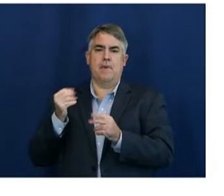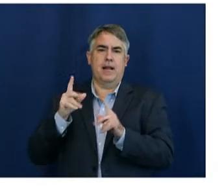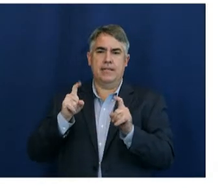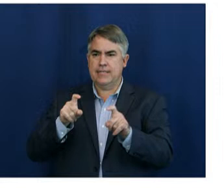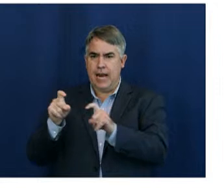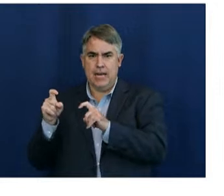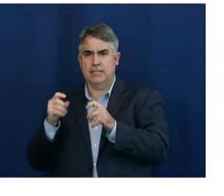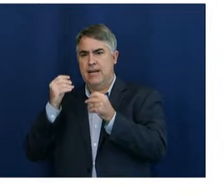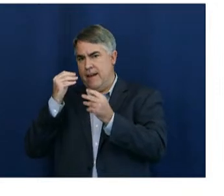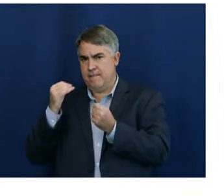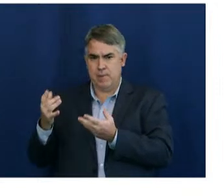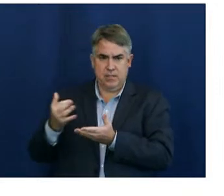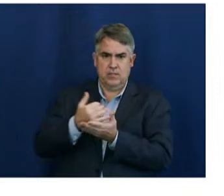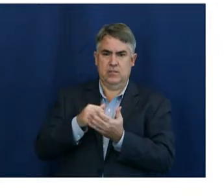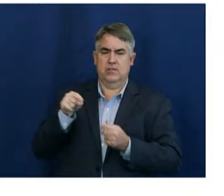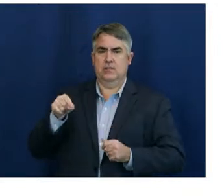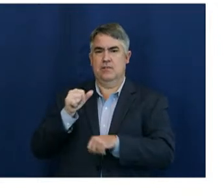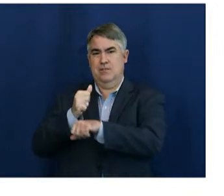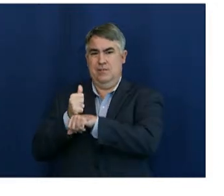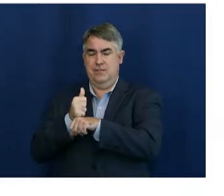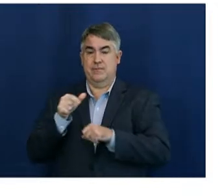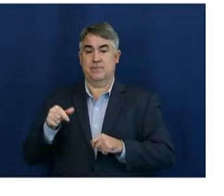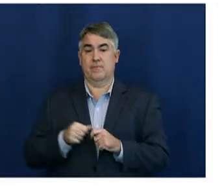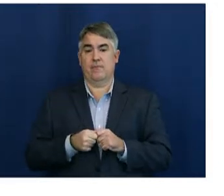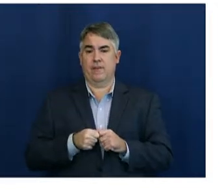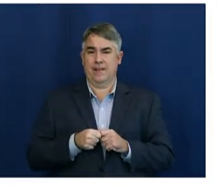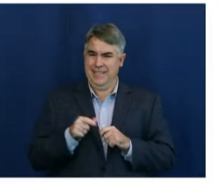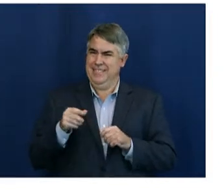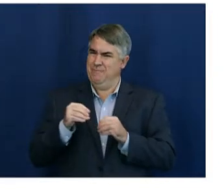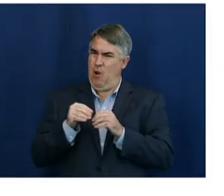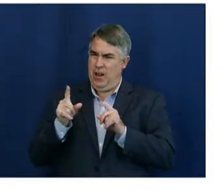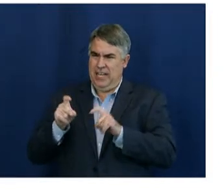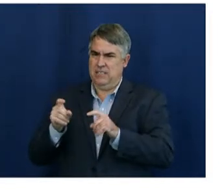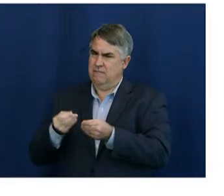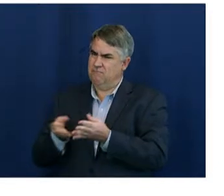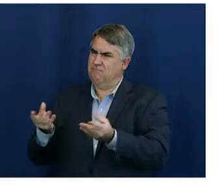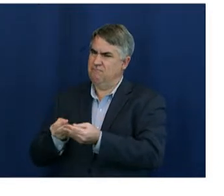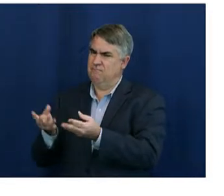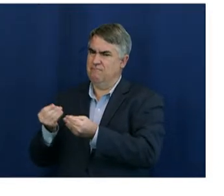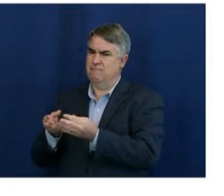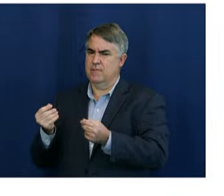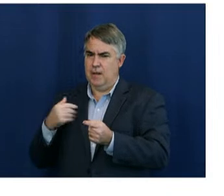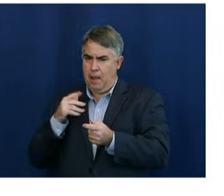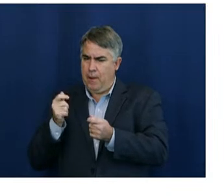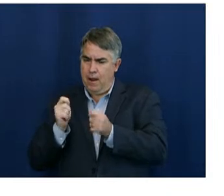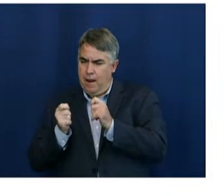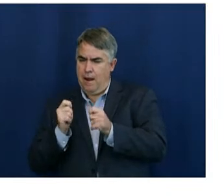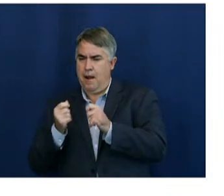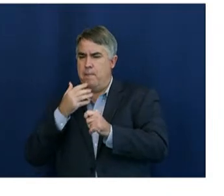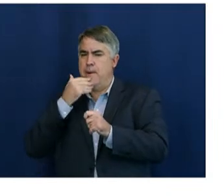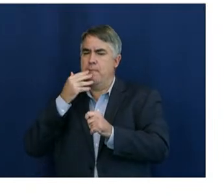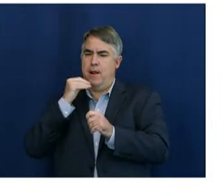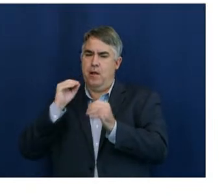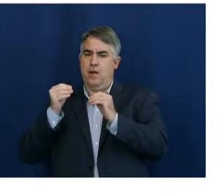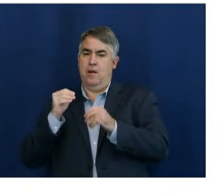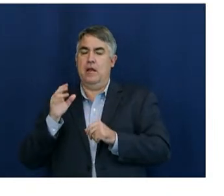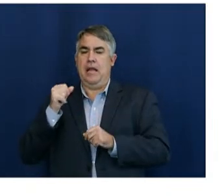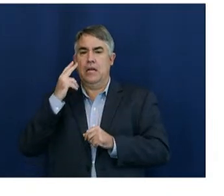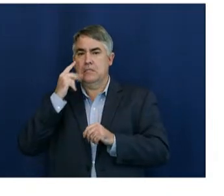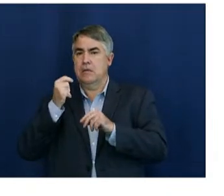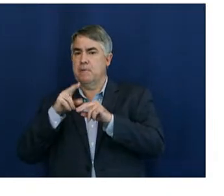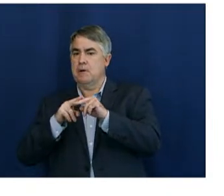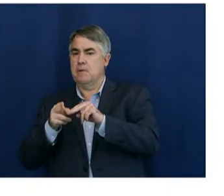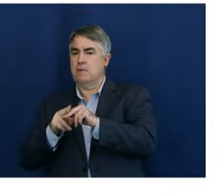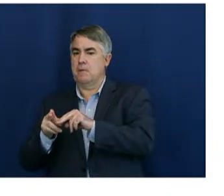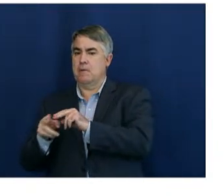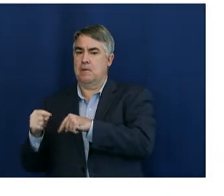more testing than the average, so we get a little bit of an adjustment factor for that, and you can see that dropping from 69 to